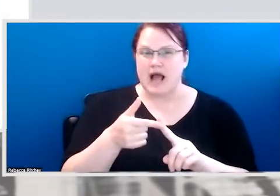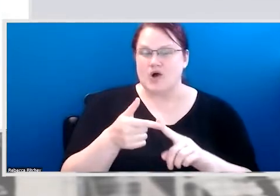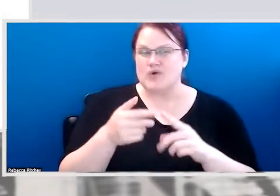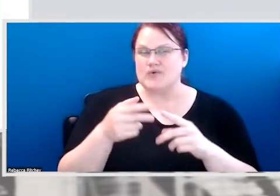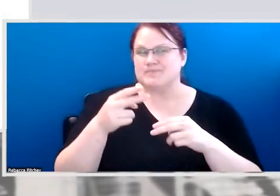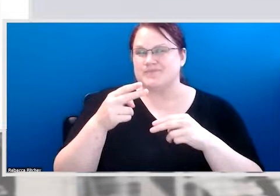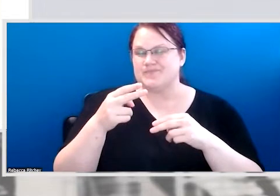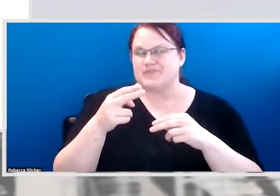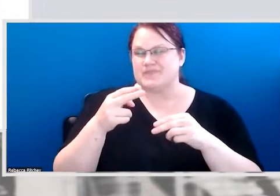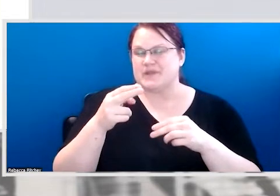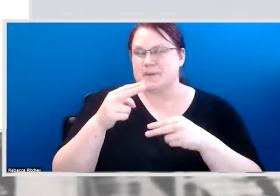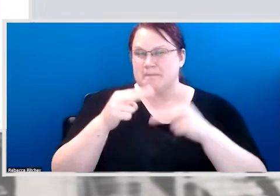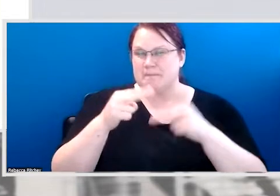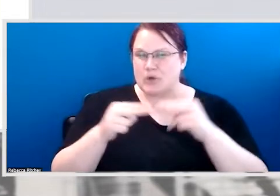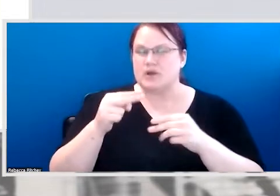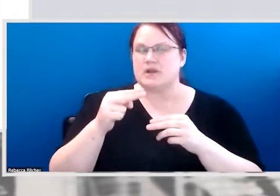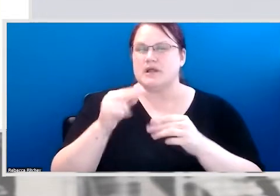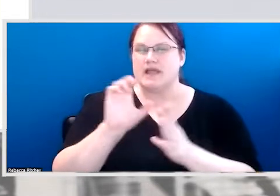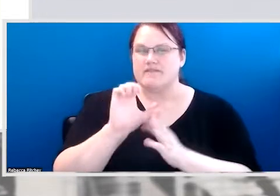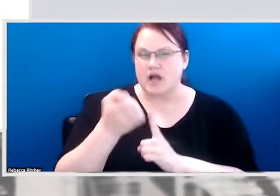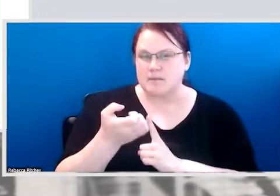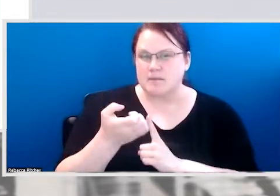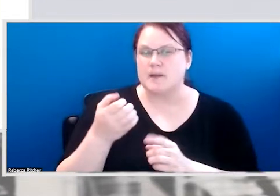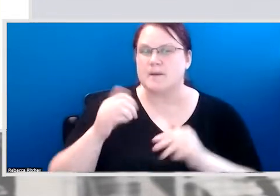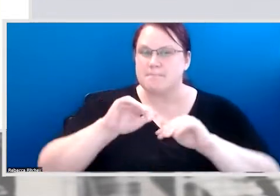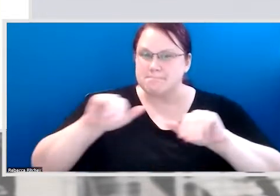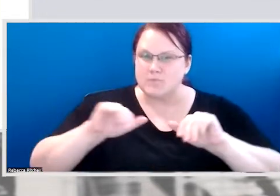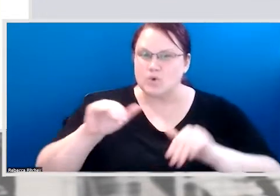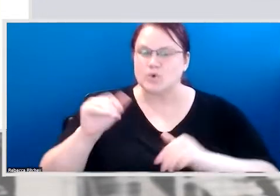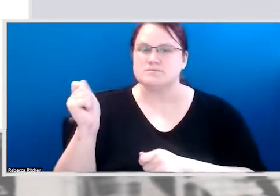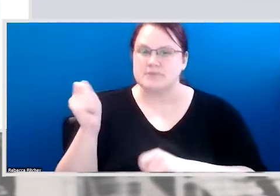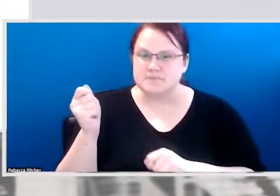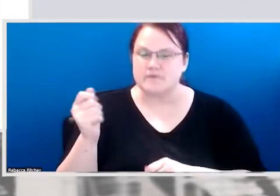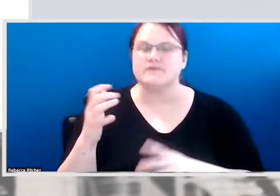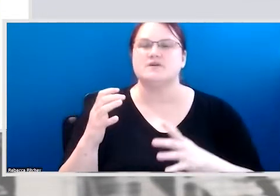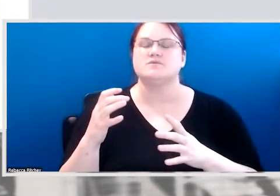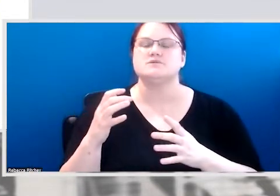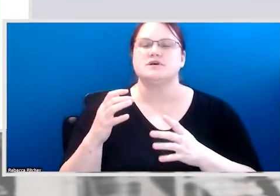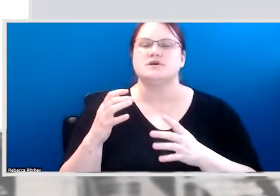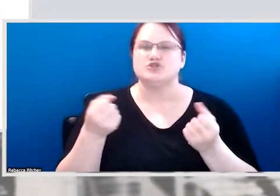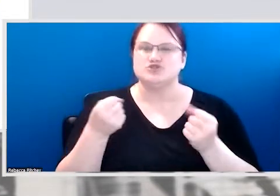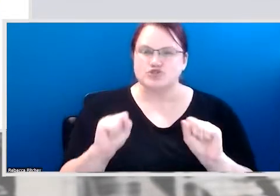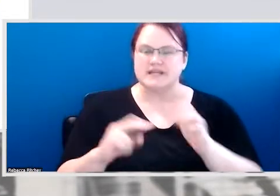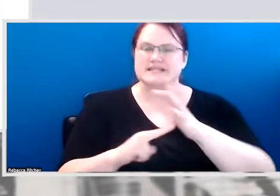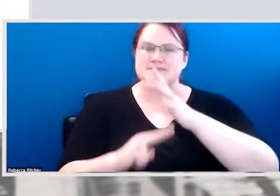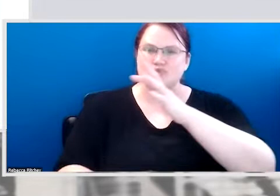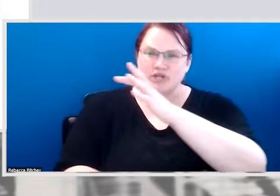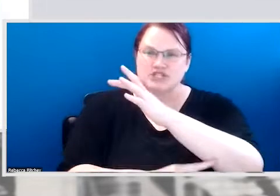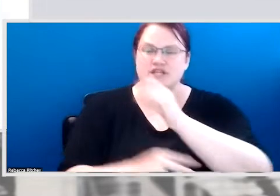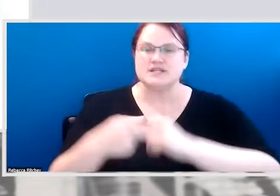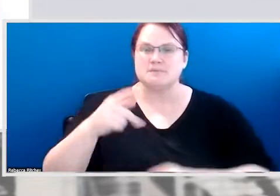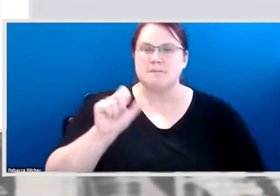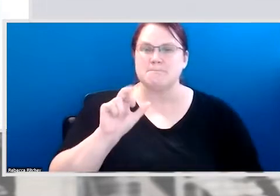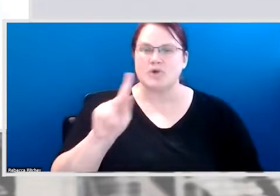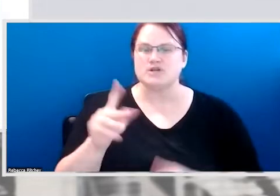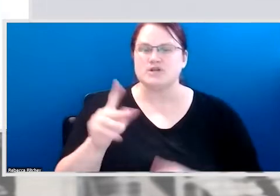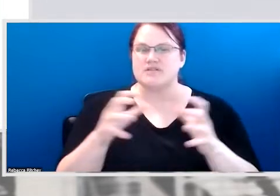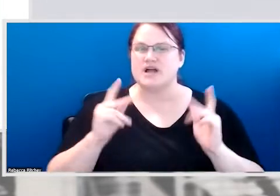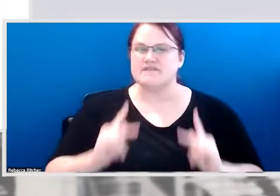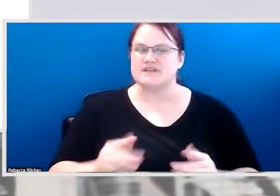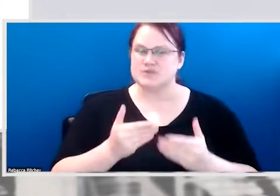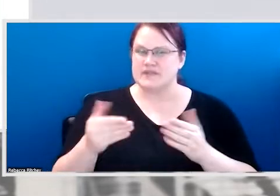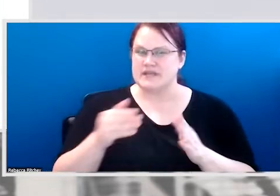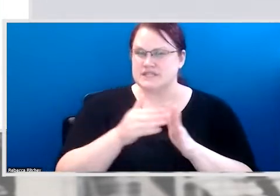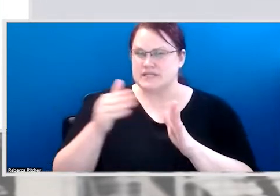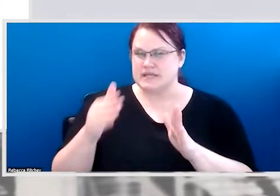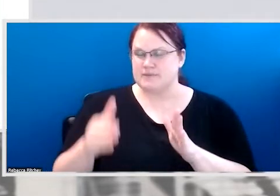It's about pools and playgrounds and ball fields, streets and bridges, a lot of the physical things in your neighborhood. We also pay